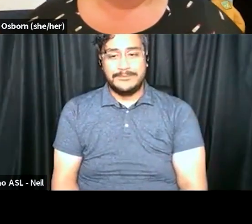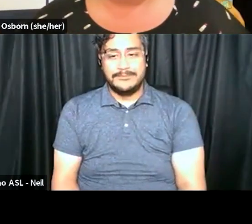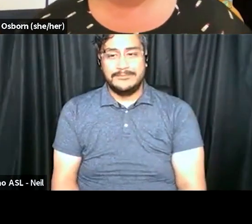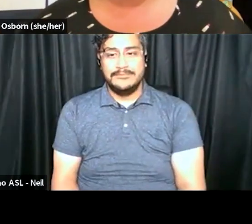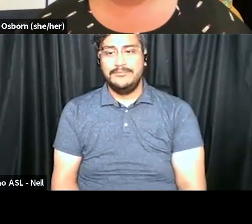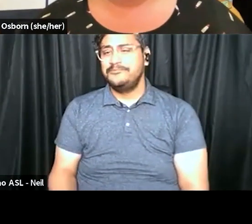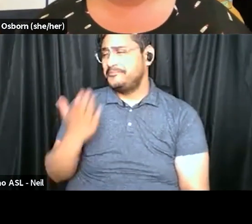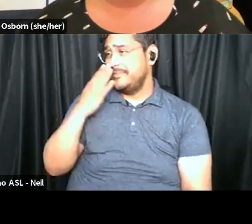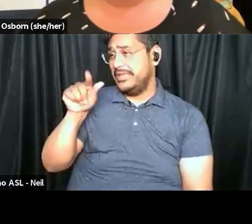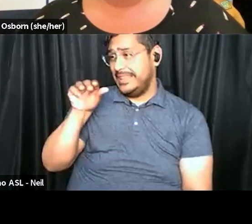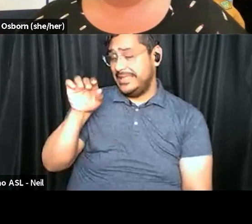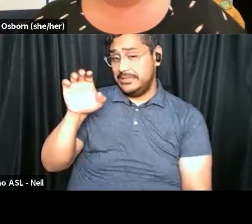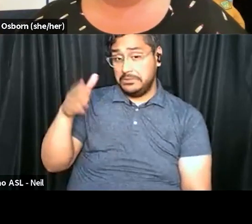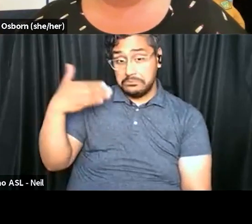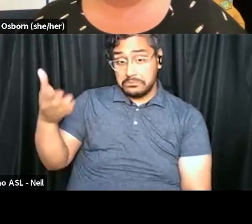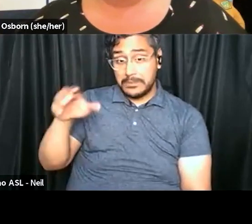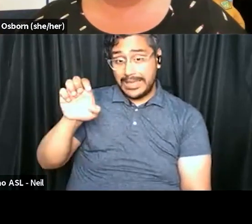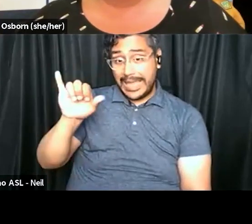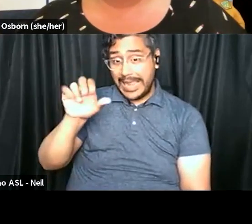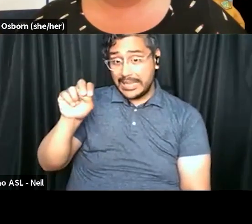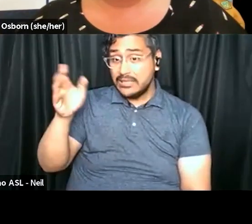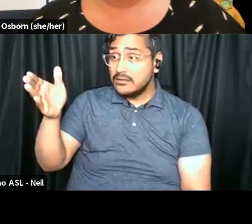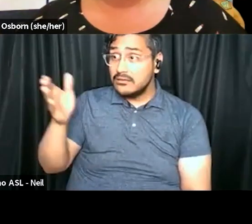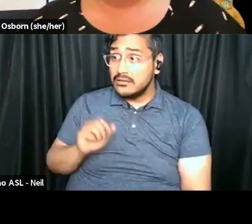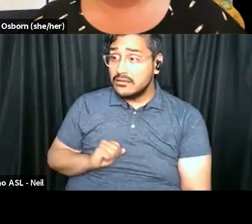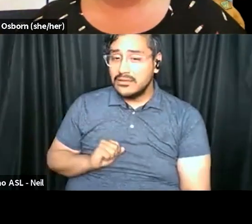Thank you, Leslie. What about you, Eileen?